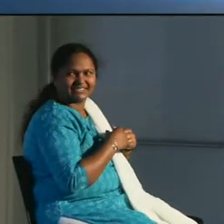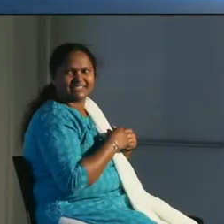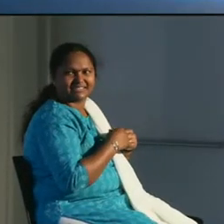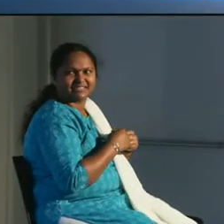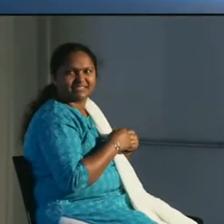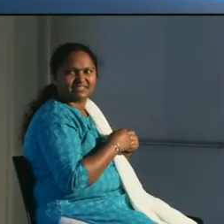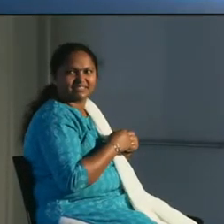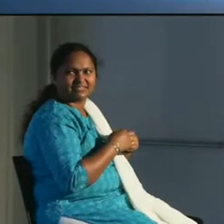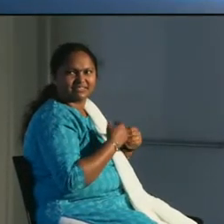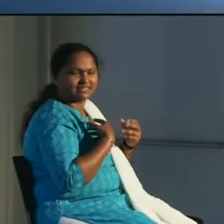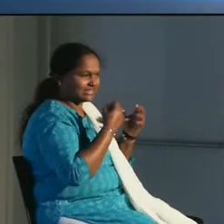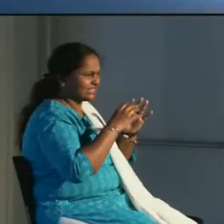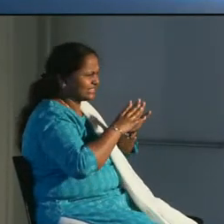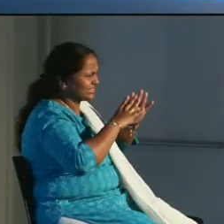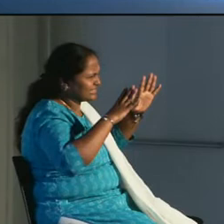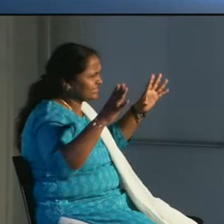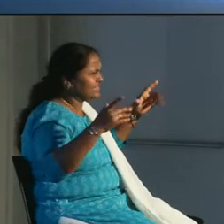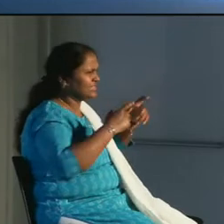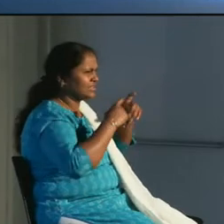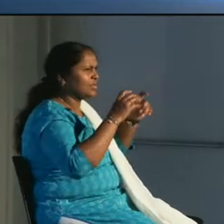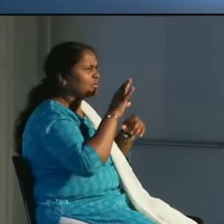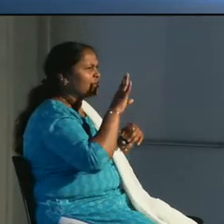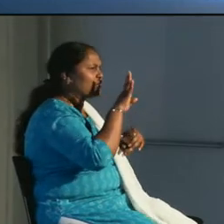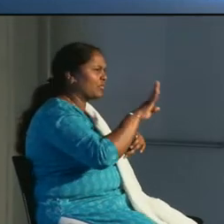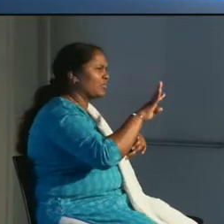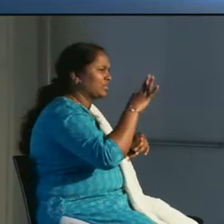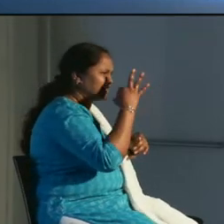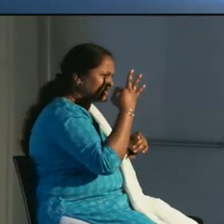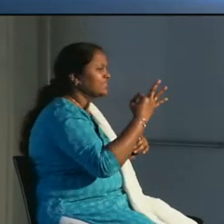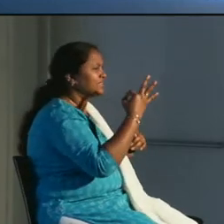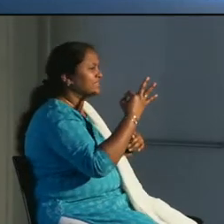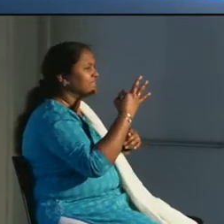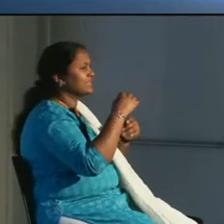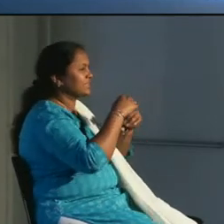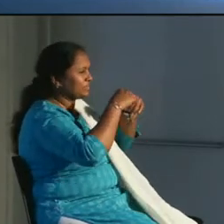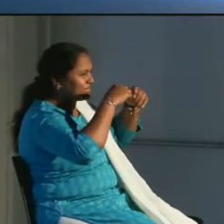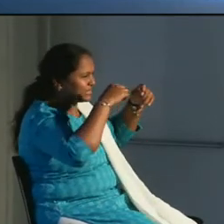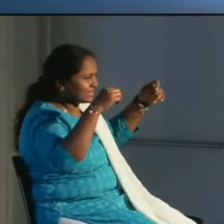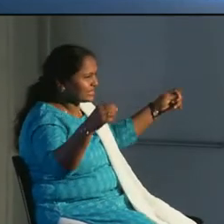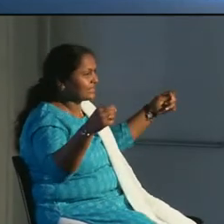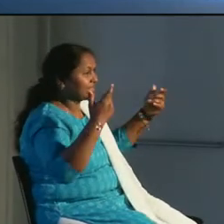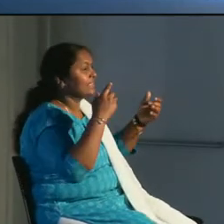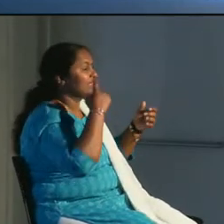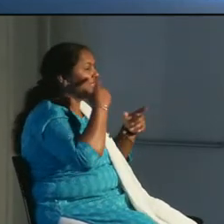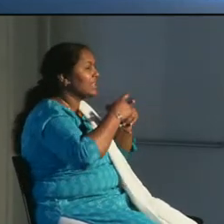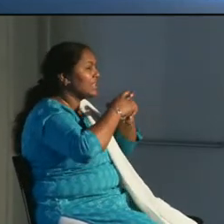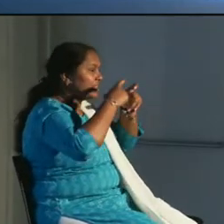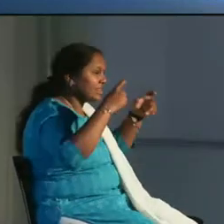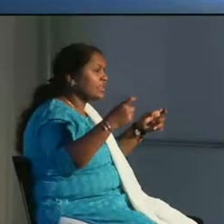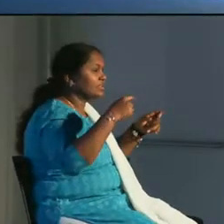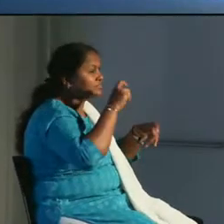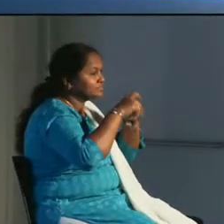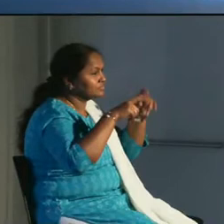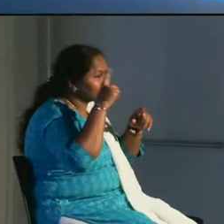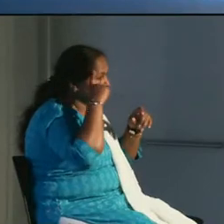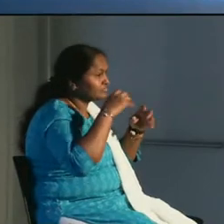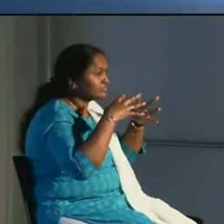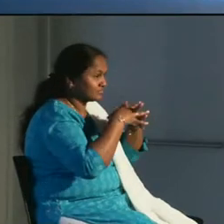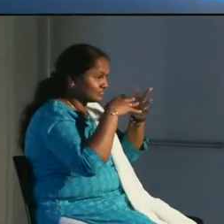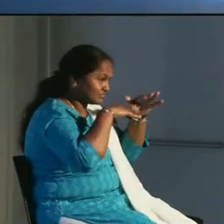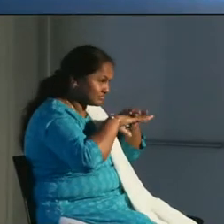I had this really large wall. It's like about 33 meters of a large wall. And the people who were working in this warehouse